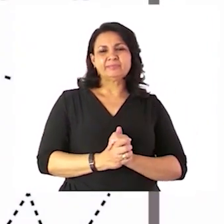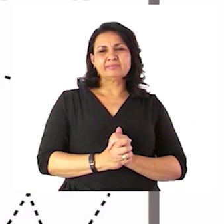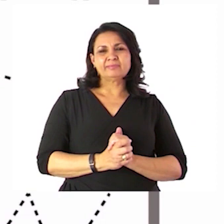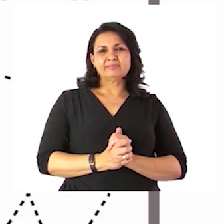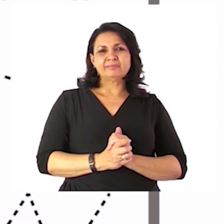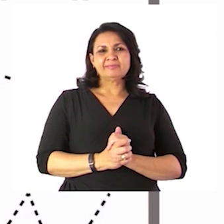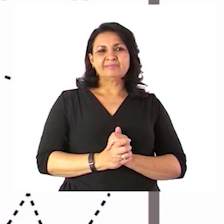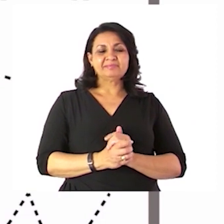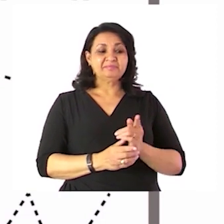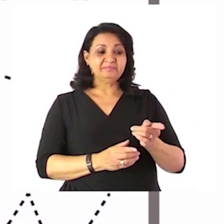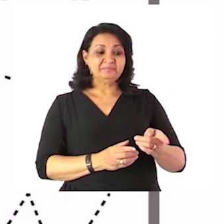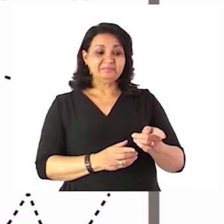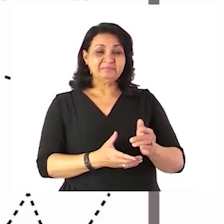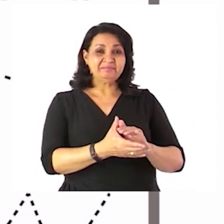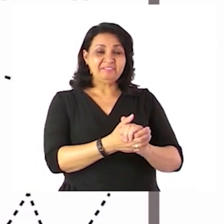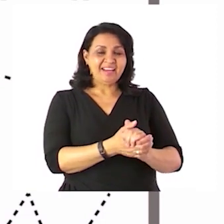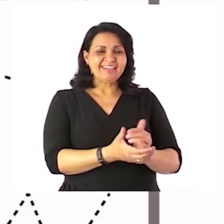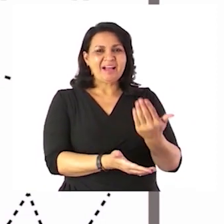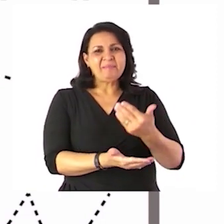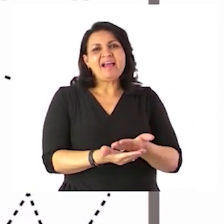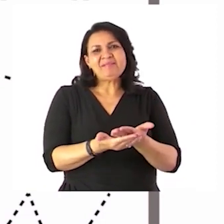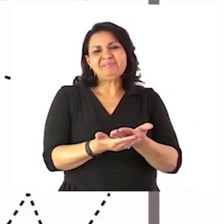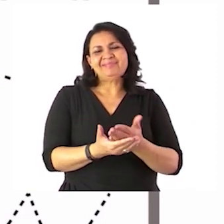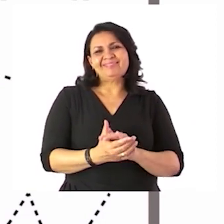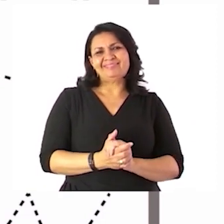Can Noah help us to try and do that?